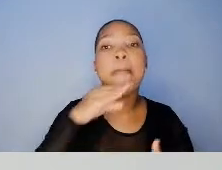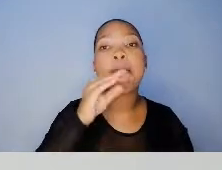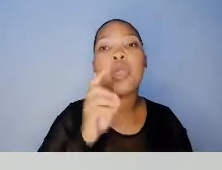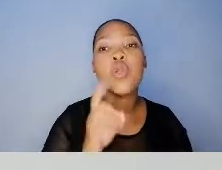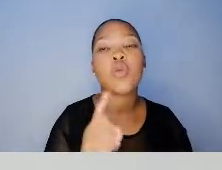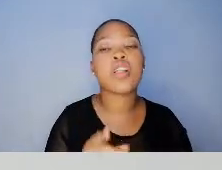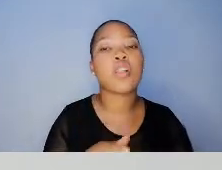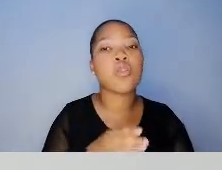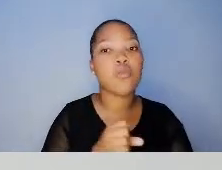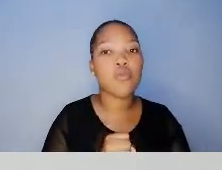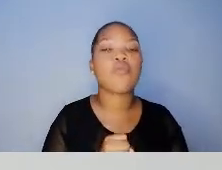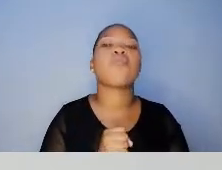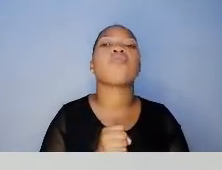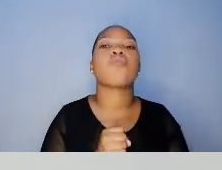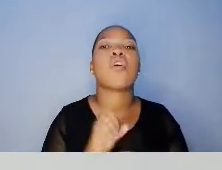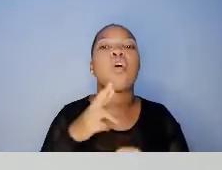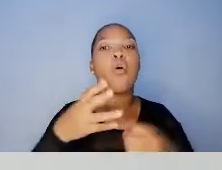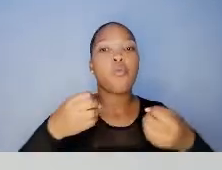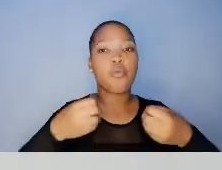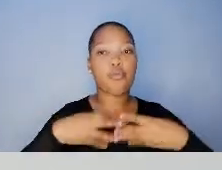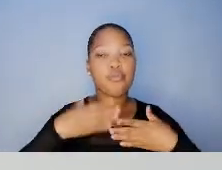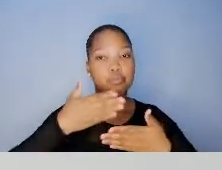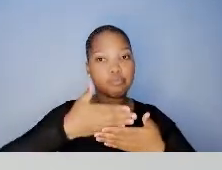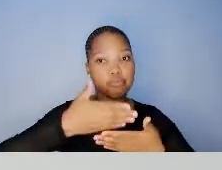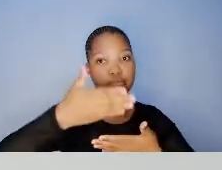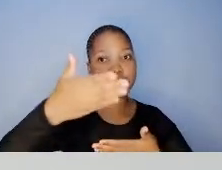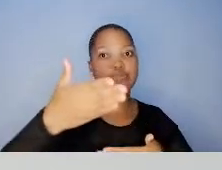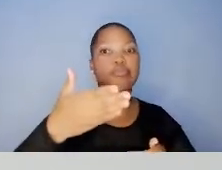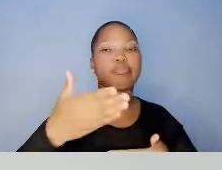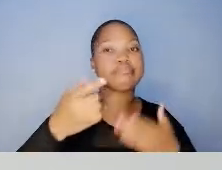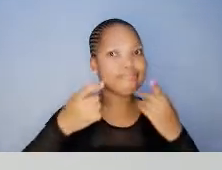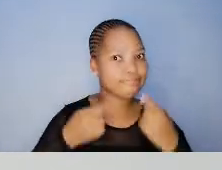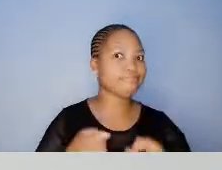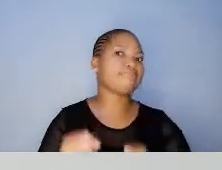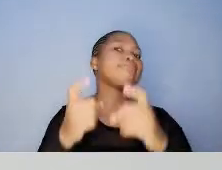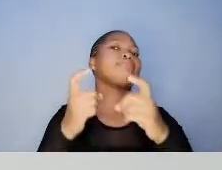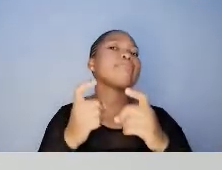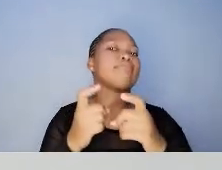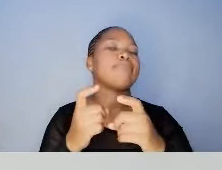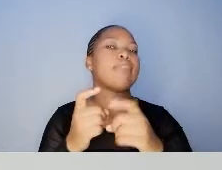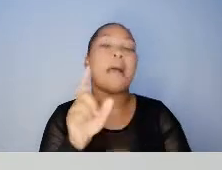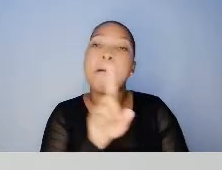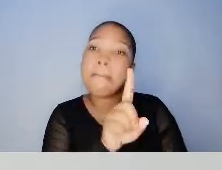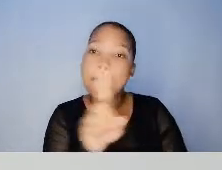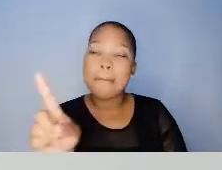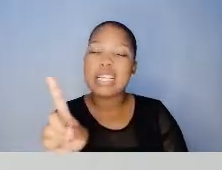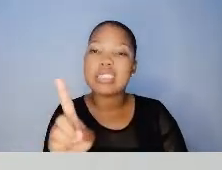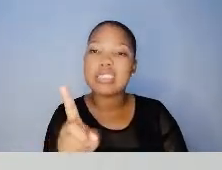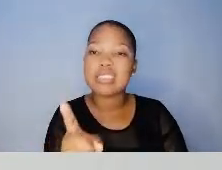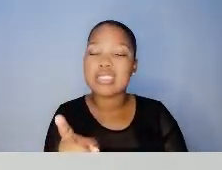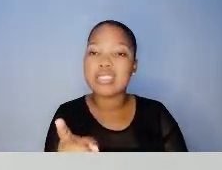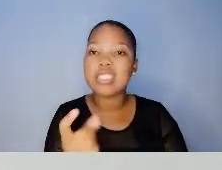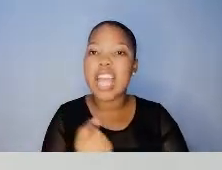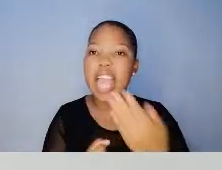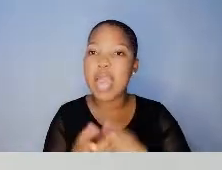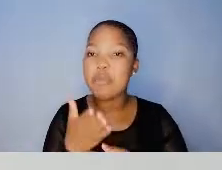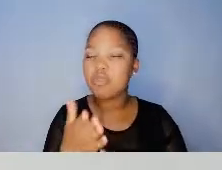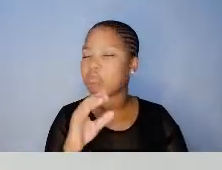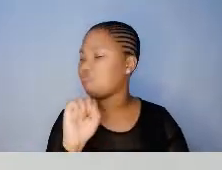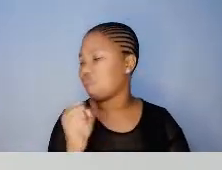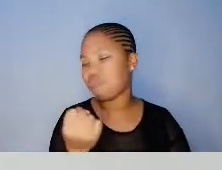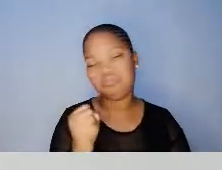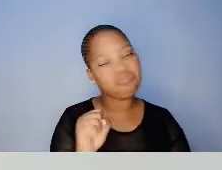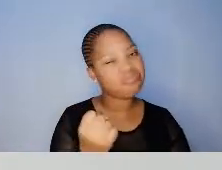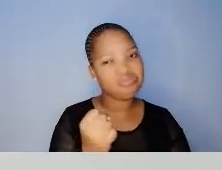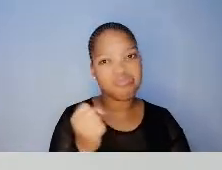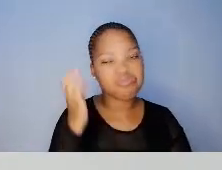means that we're going to get our certificates like instantly. But it didn't happen like that. I honestly don't